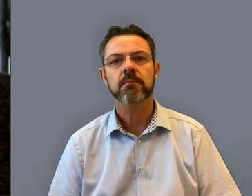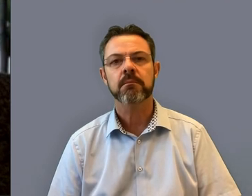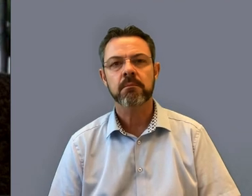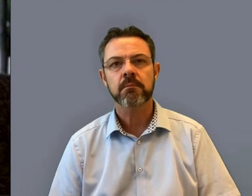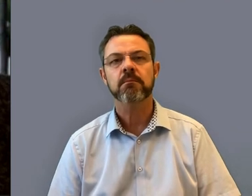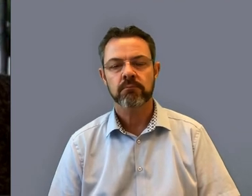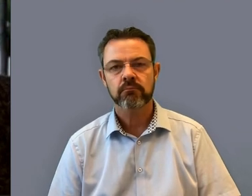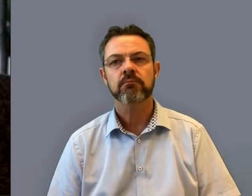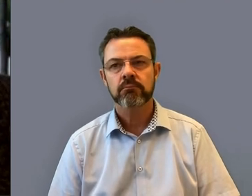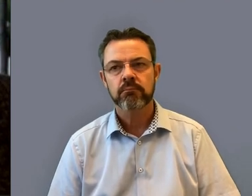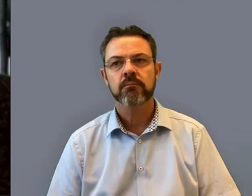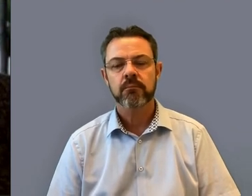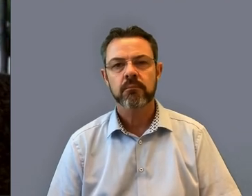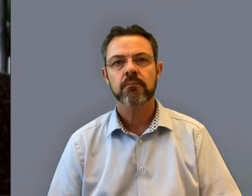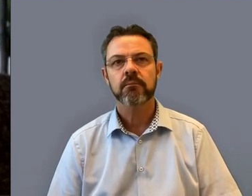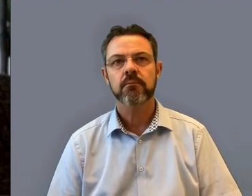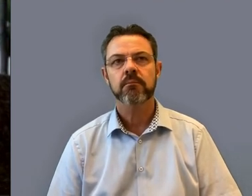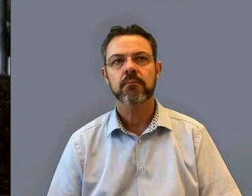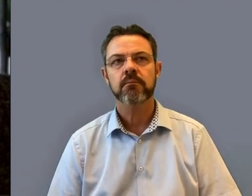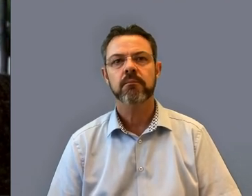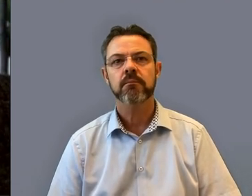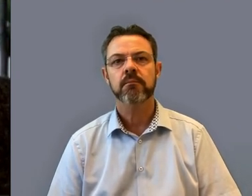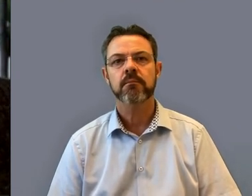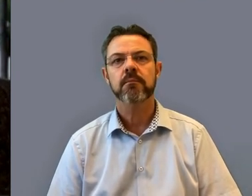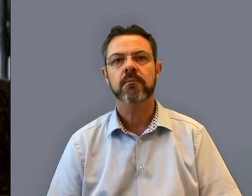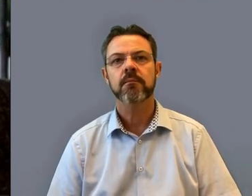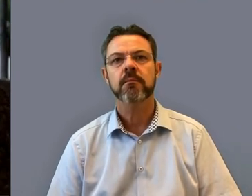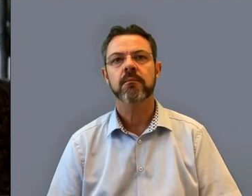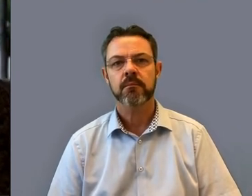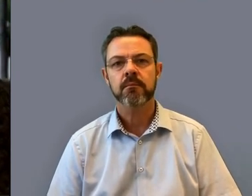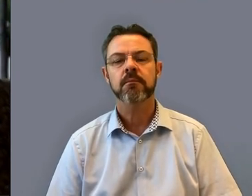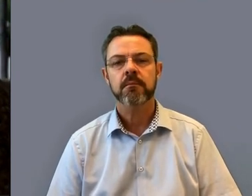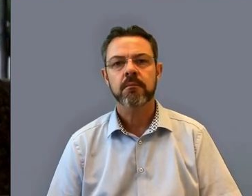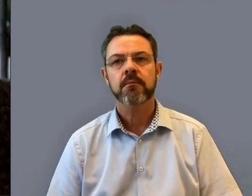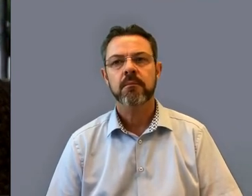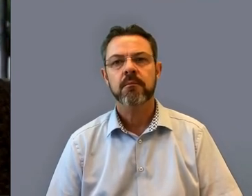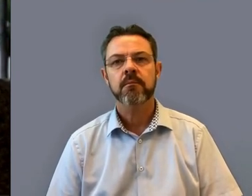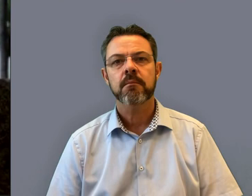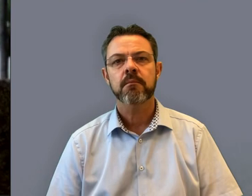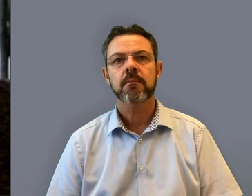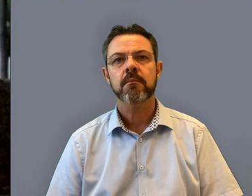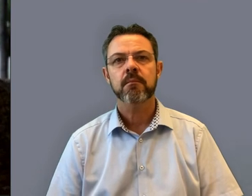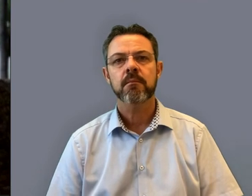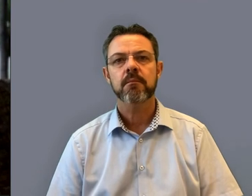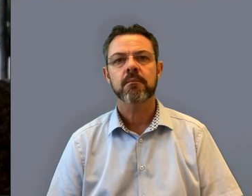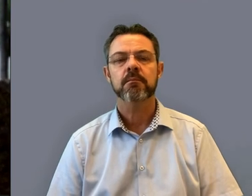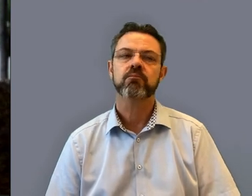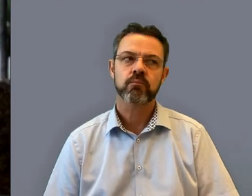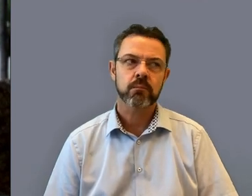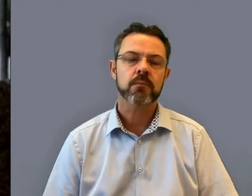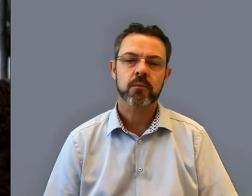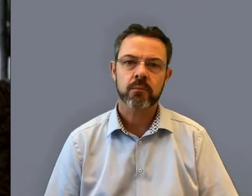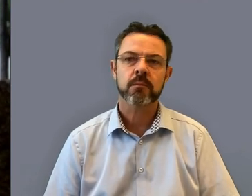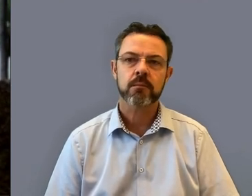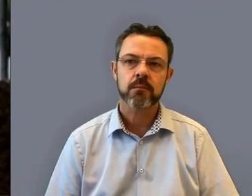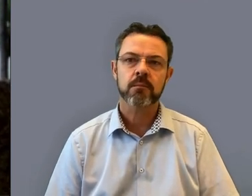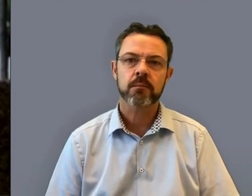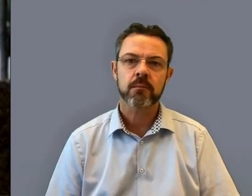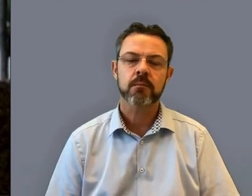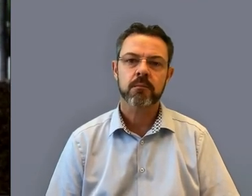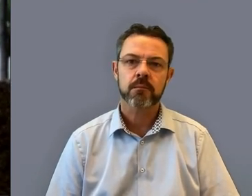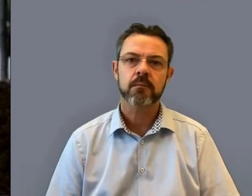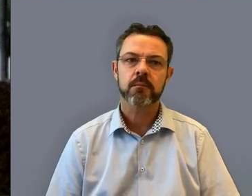So with normal logistics, you have warehouses, but you have a fixed number of warehouses. And